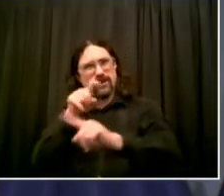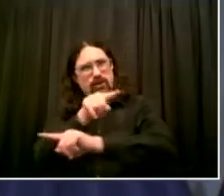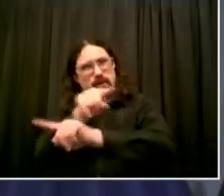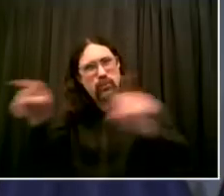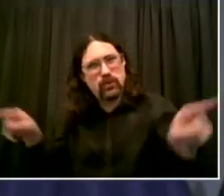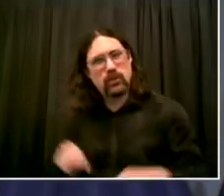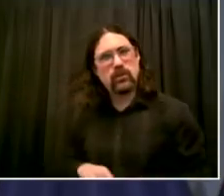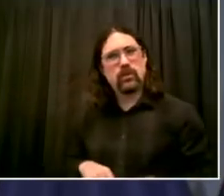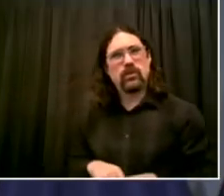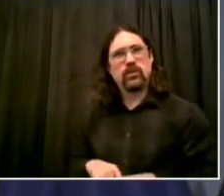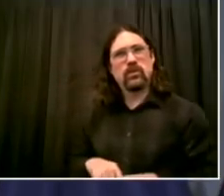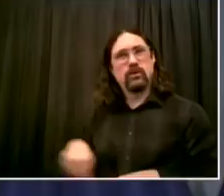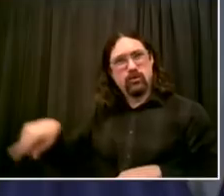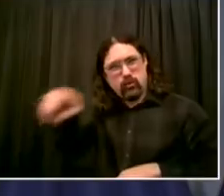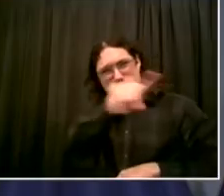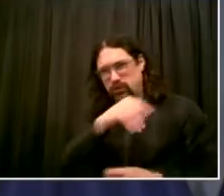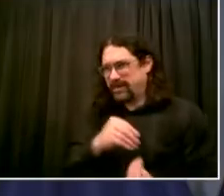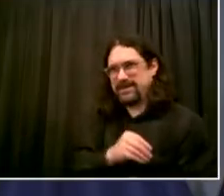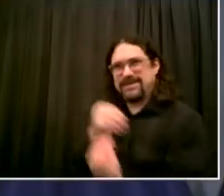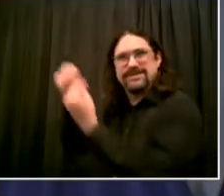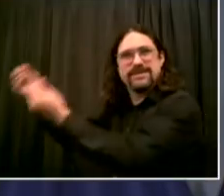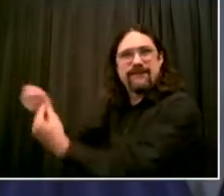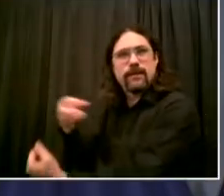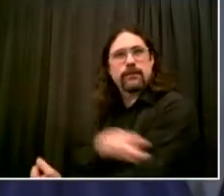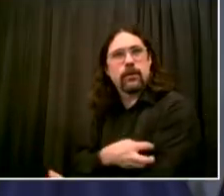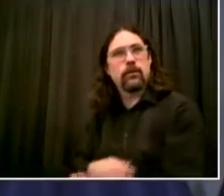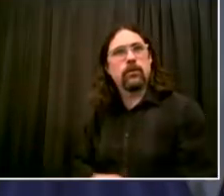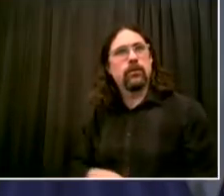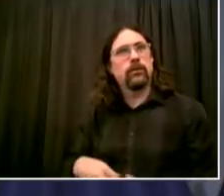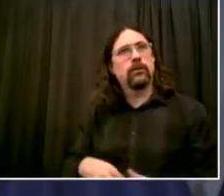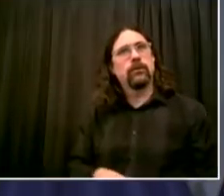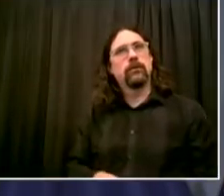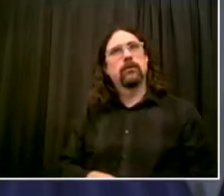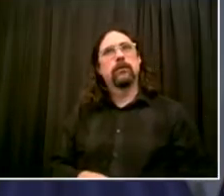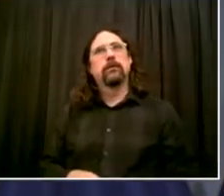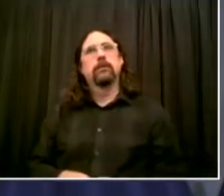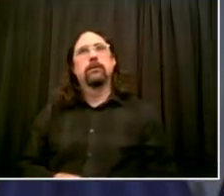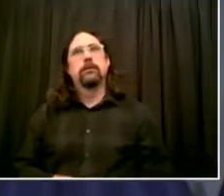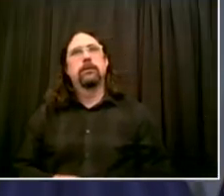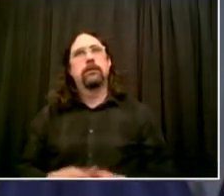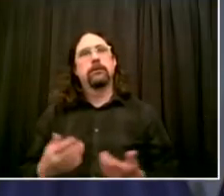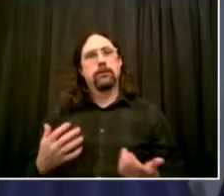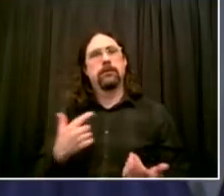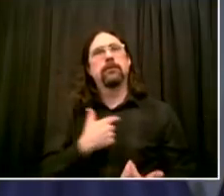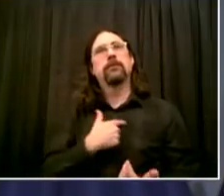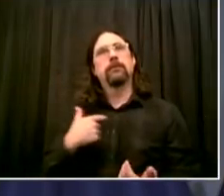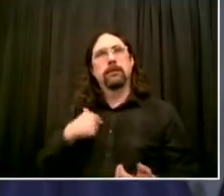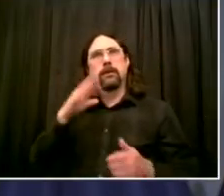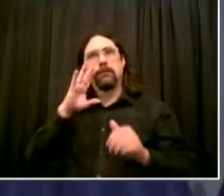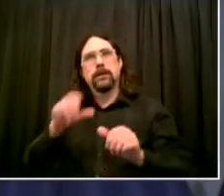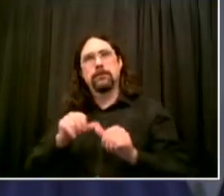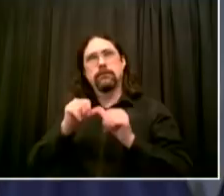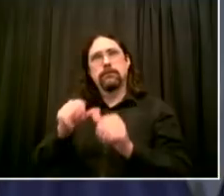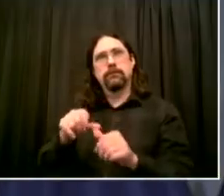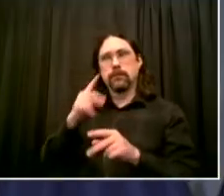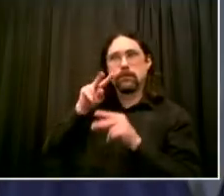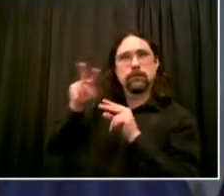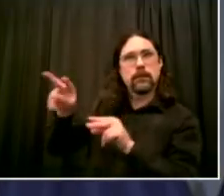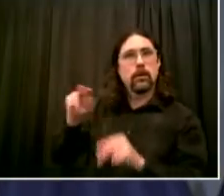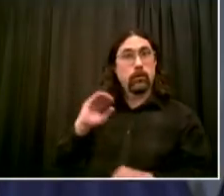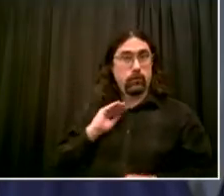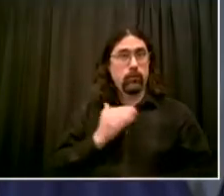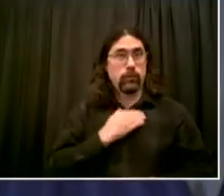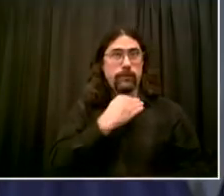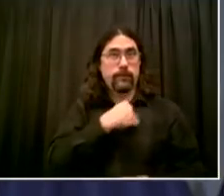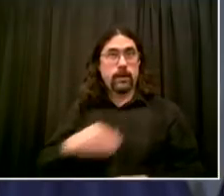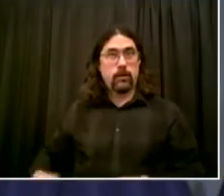and watching our mayor in the next 19 months, and he's welcomed that. Accountability has to happen on our end in the community, it has to happen